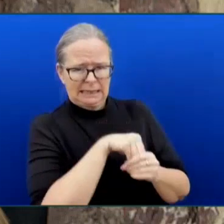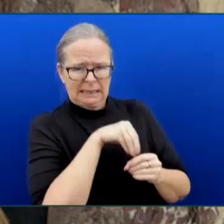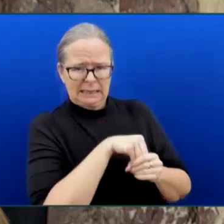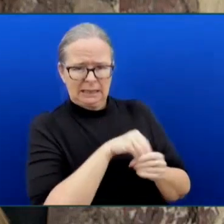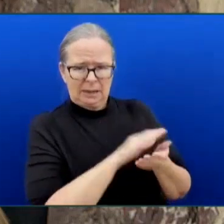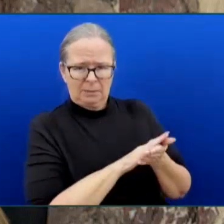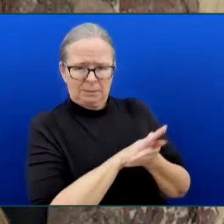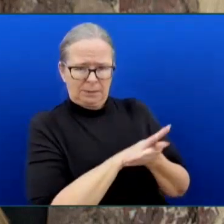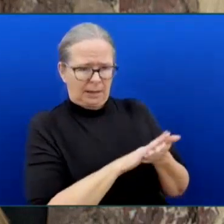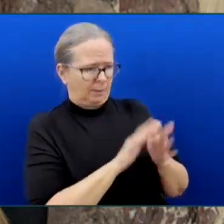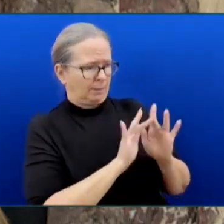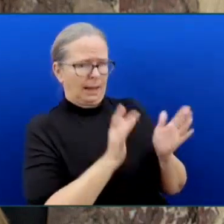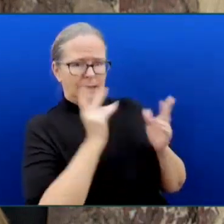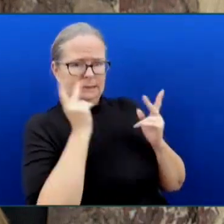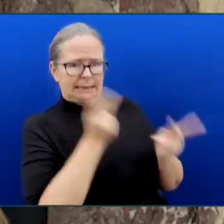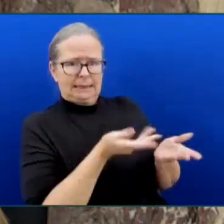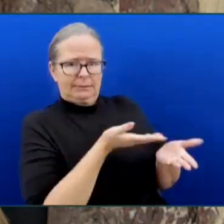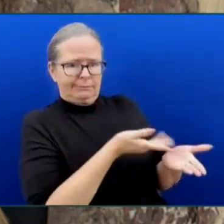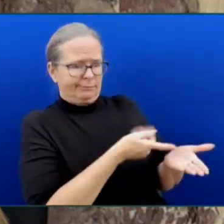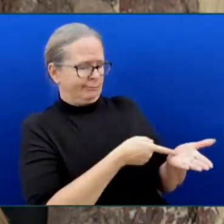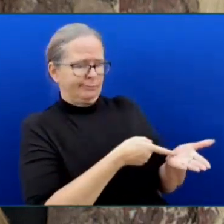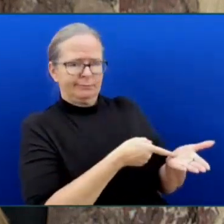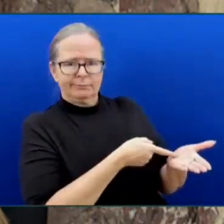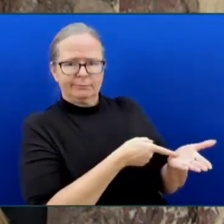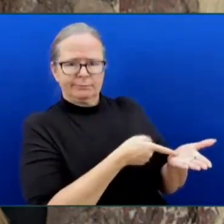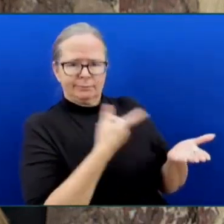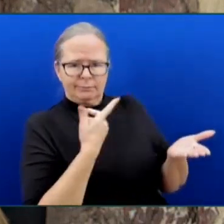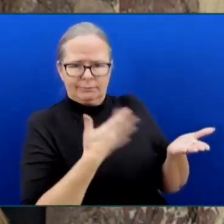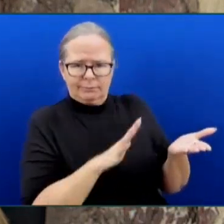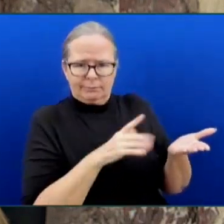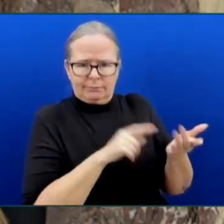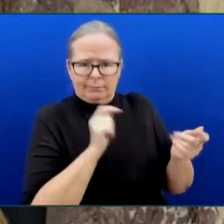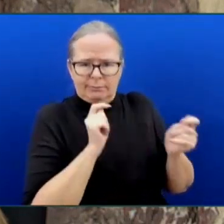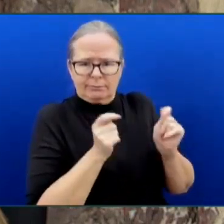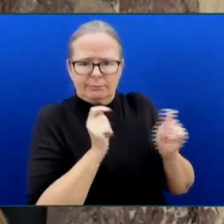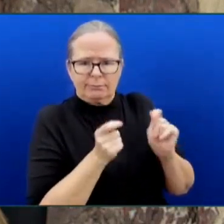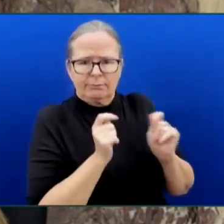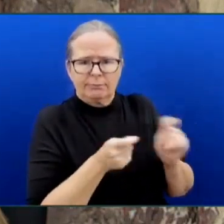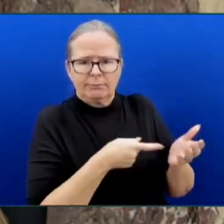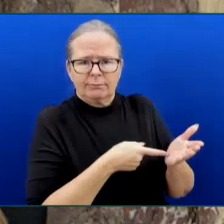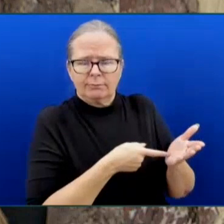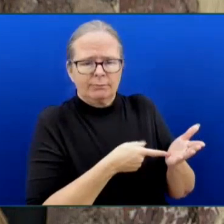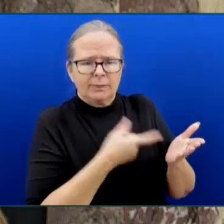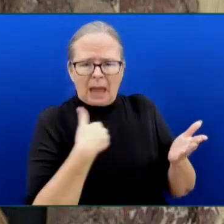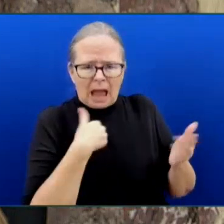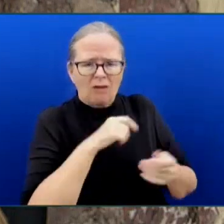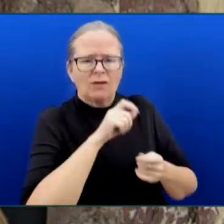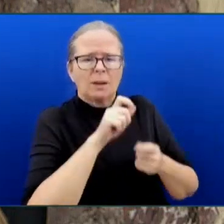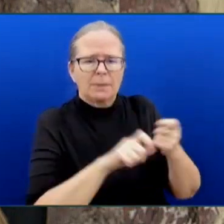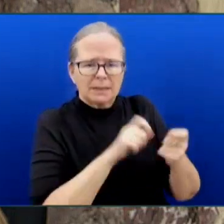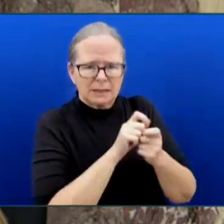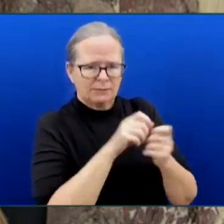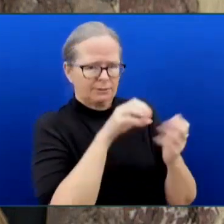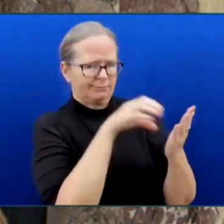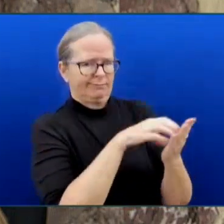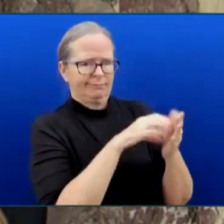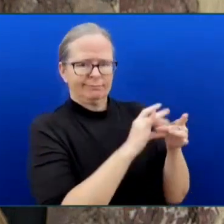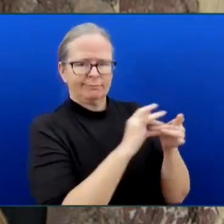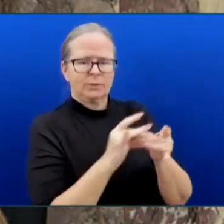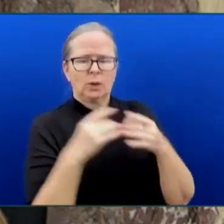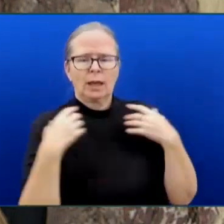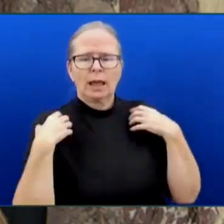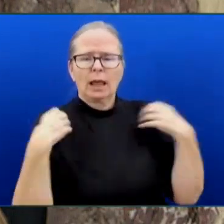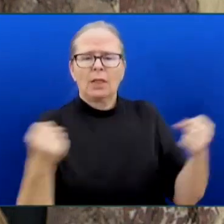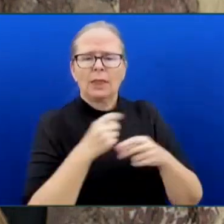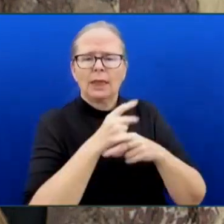there's a significant discussion that involves healthcare workers, Indigenous communities, people across British Columbia, around establishing principles